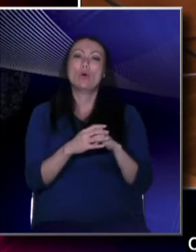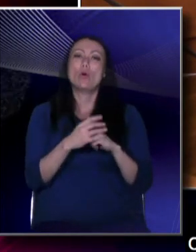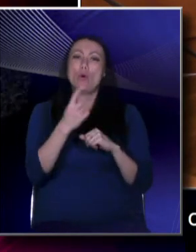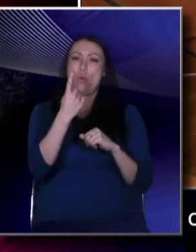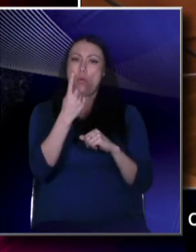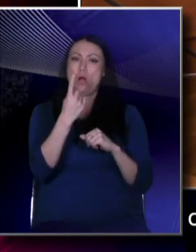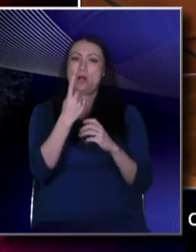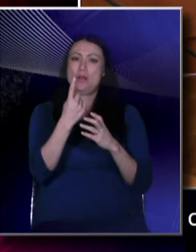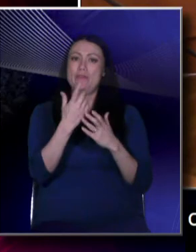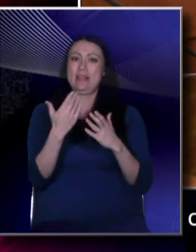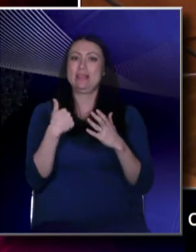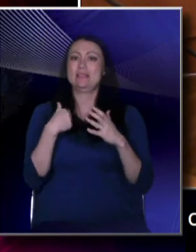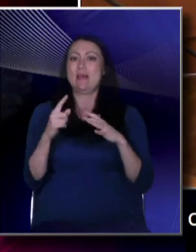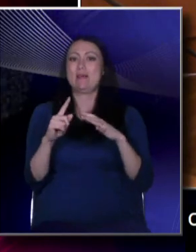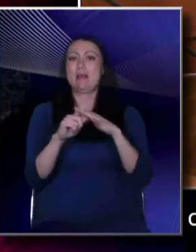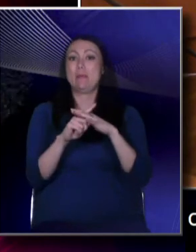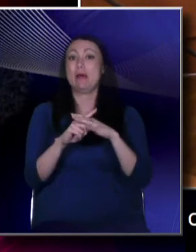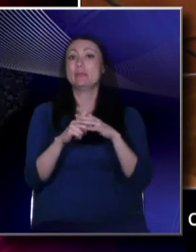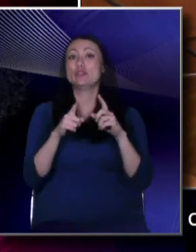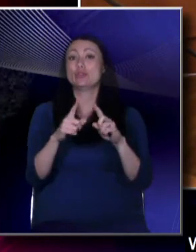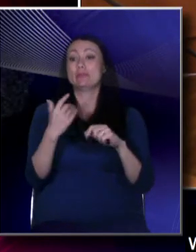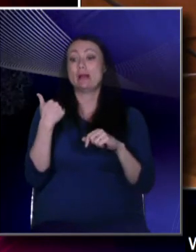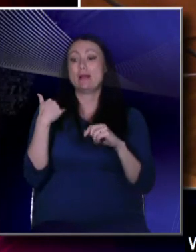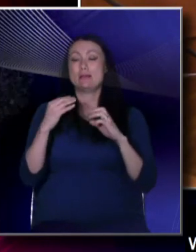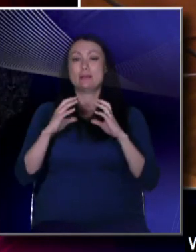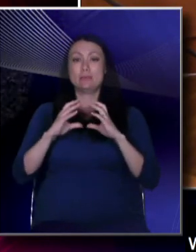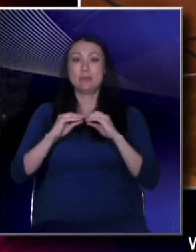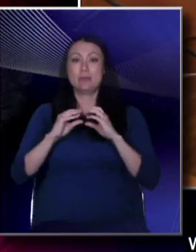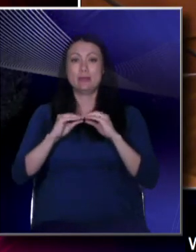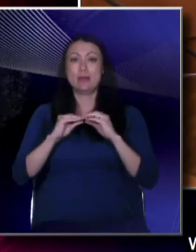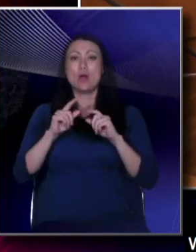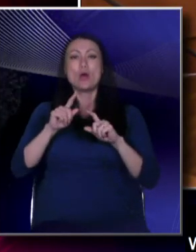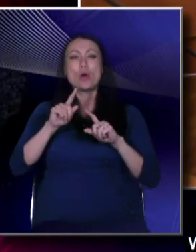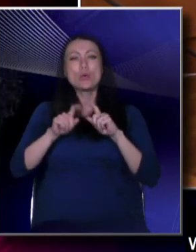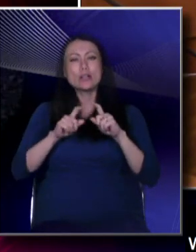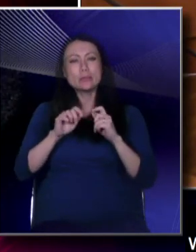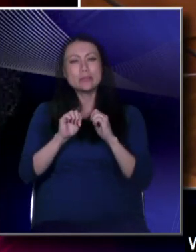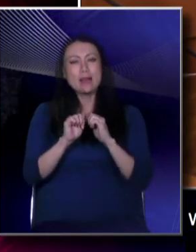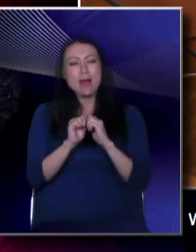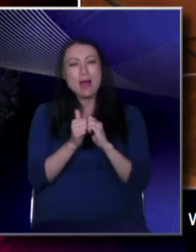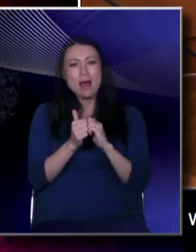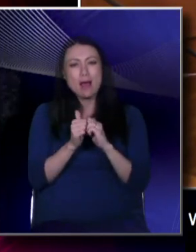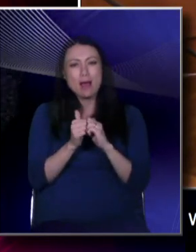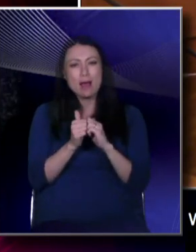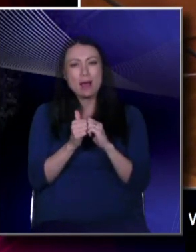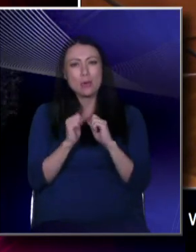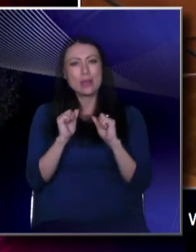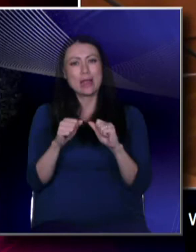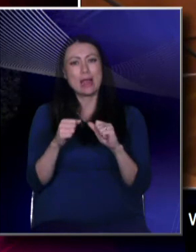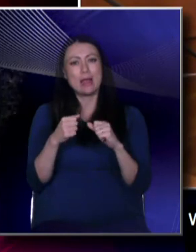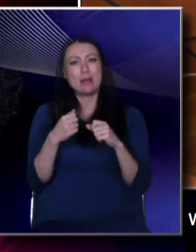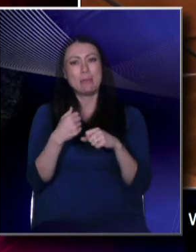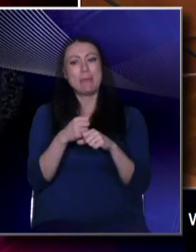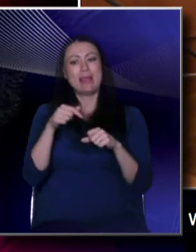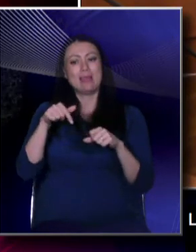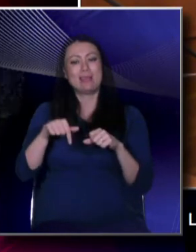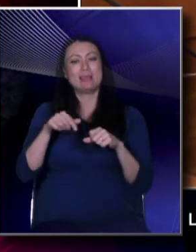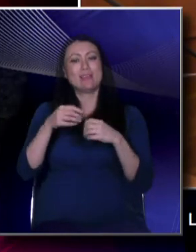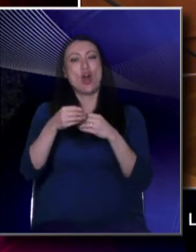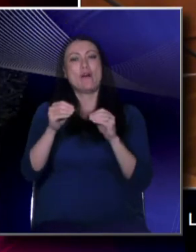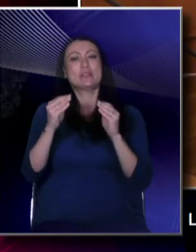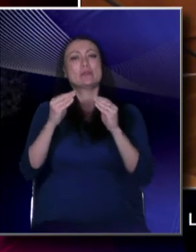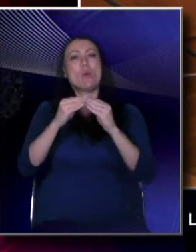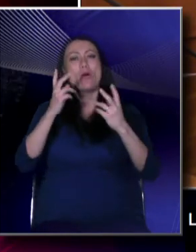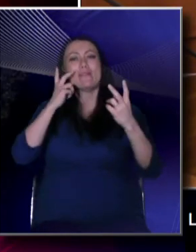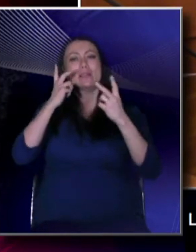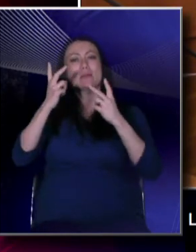came up during the last meeting was some questions about how we could make the office a little more visible. So I have been